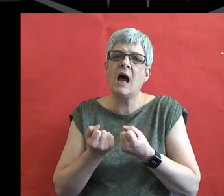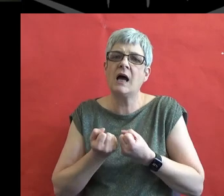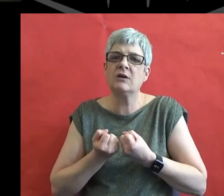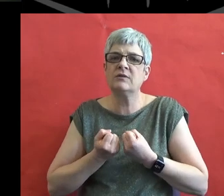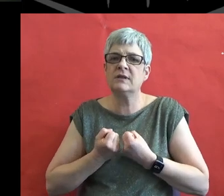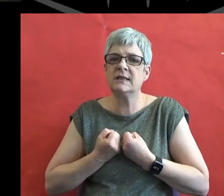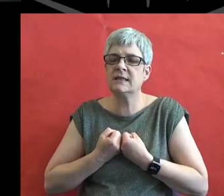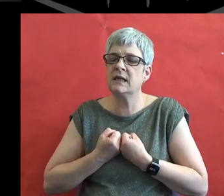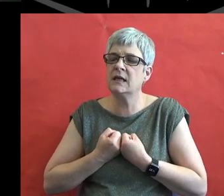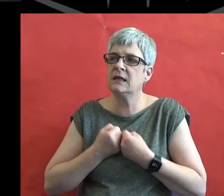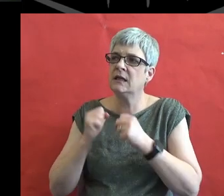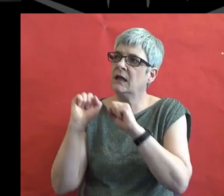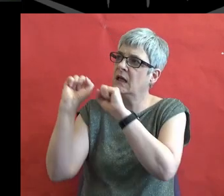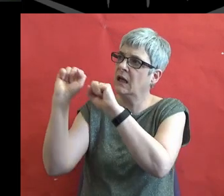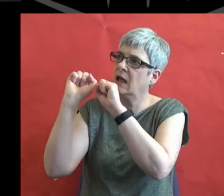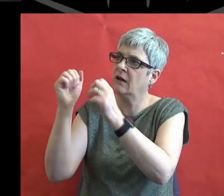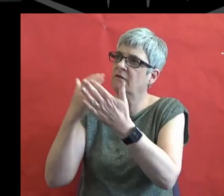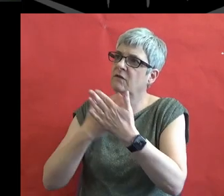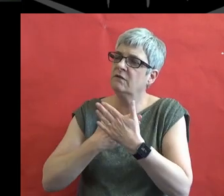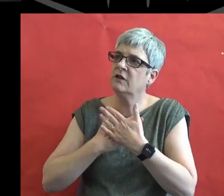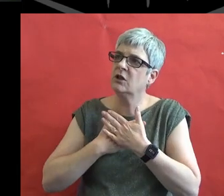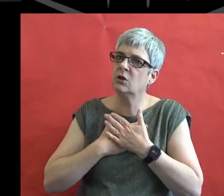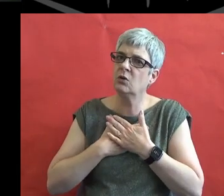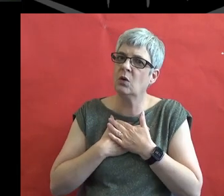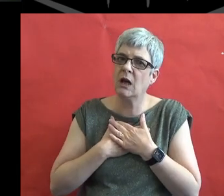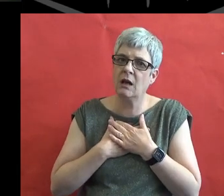Lord, I receive.